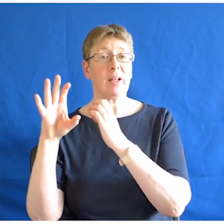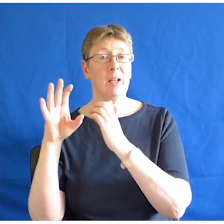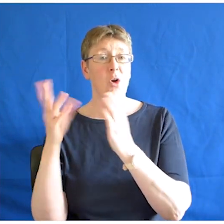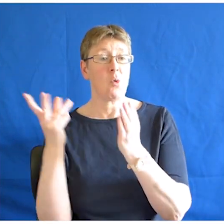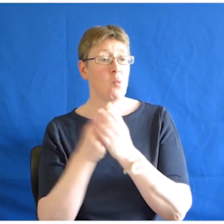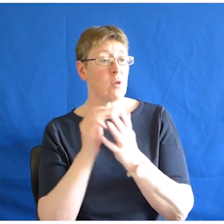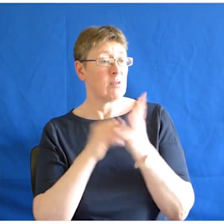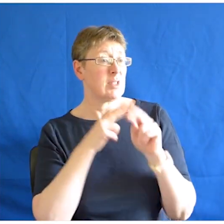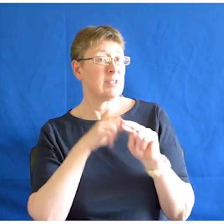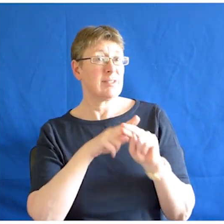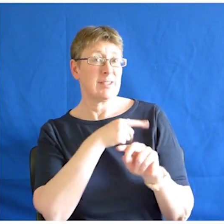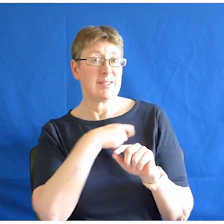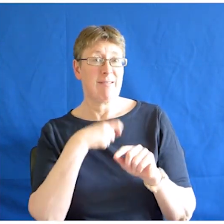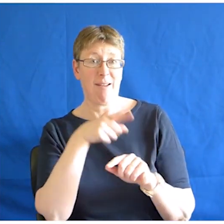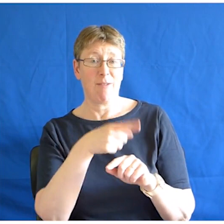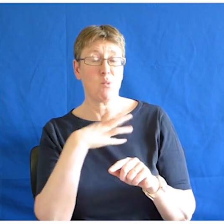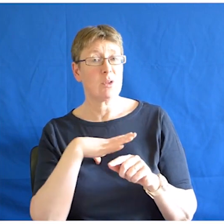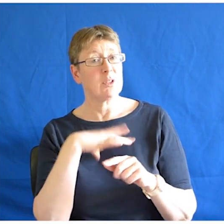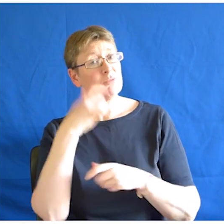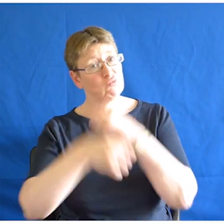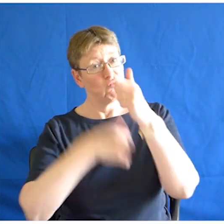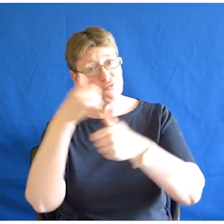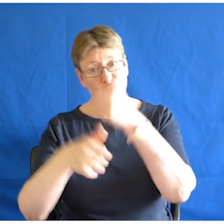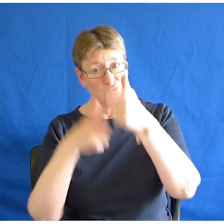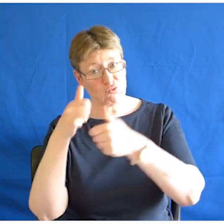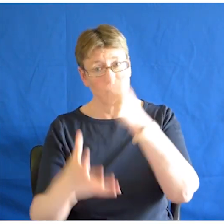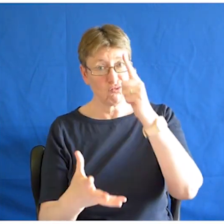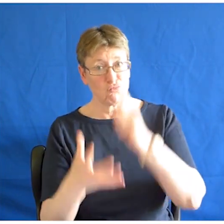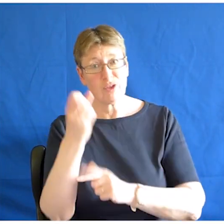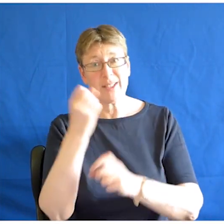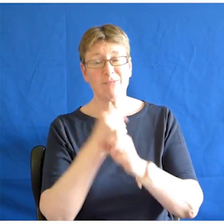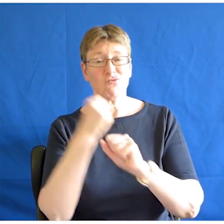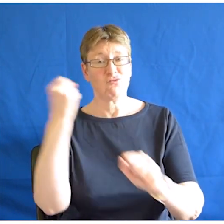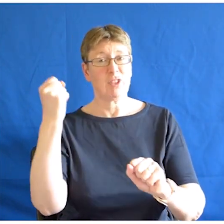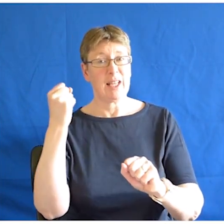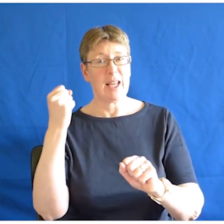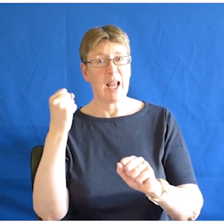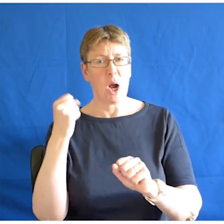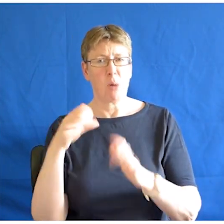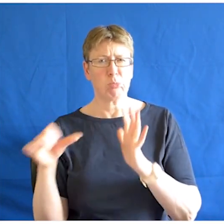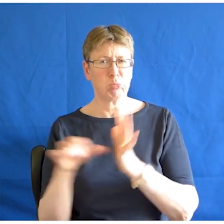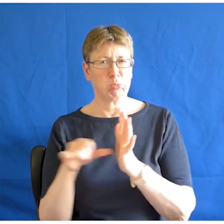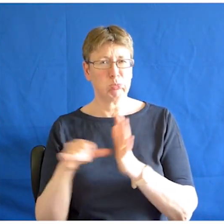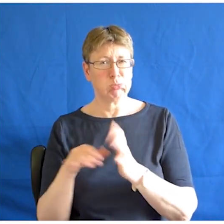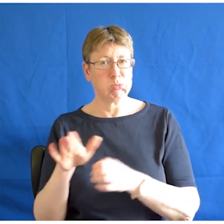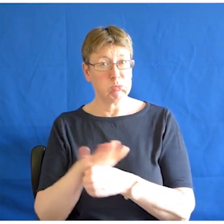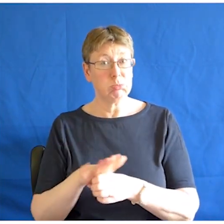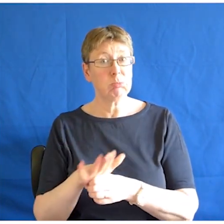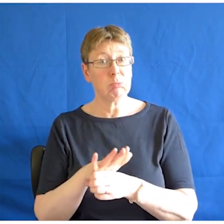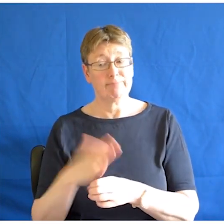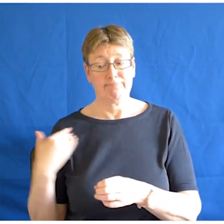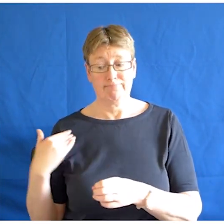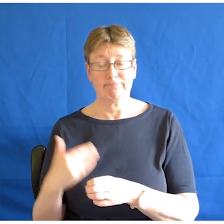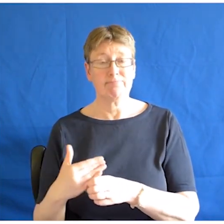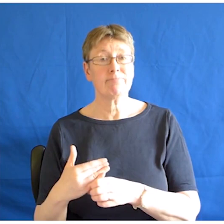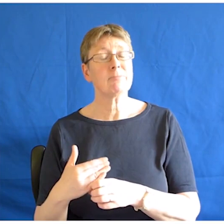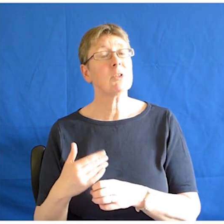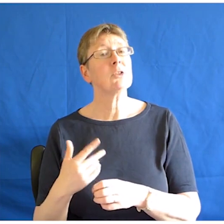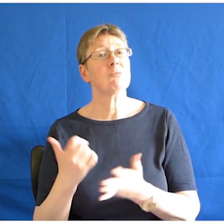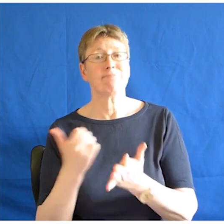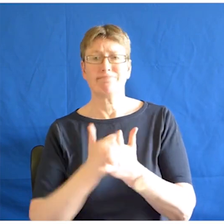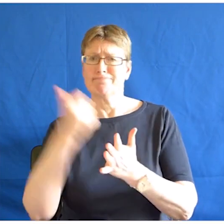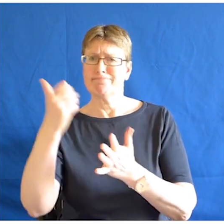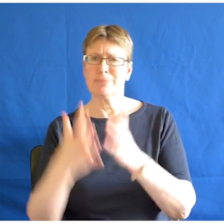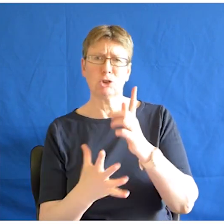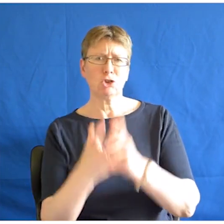like to congratulate you on successfully obtaining your degree in this hugely difficult year. It's fantastic you've